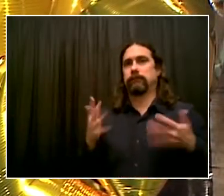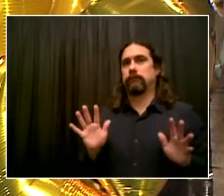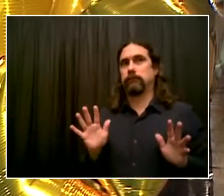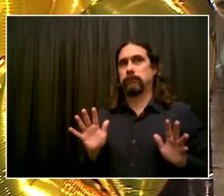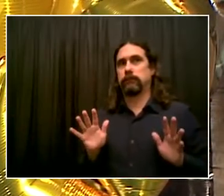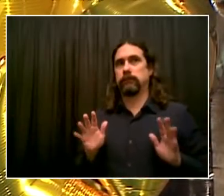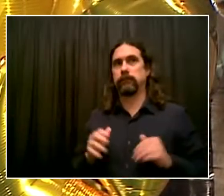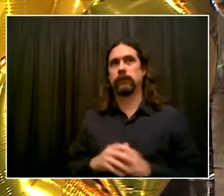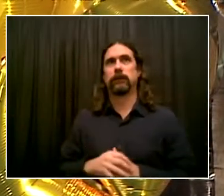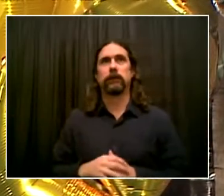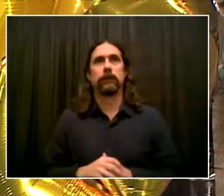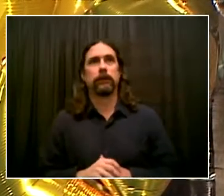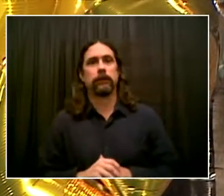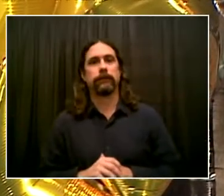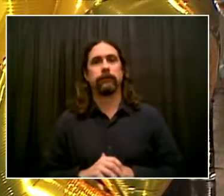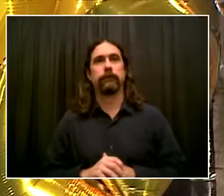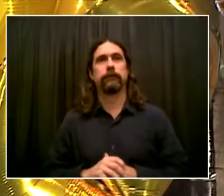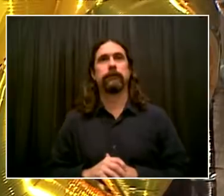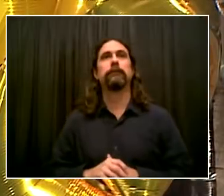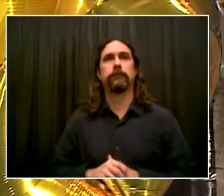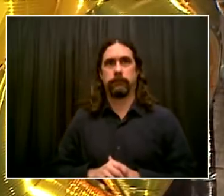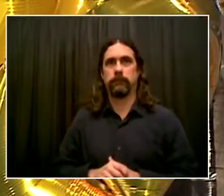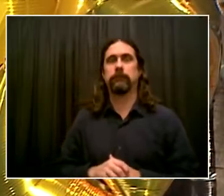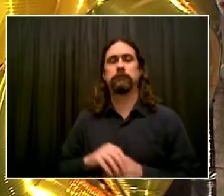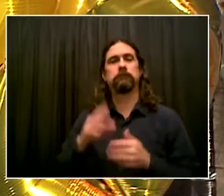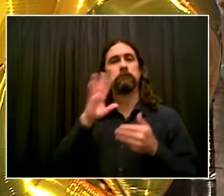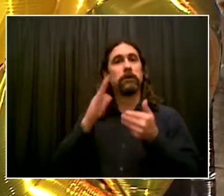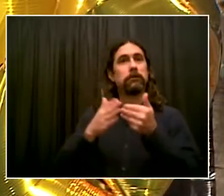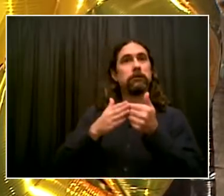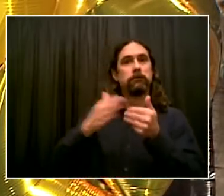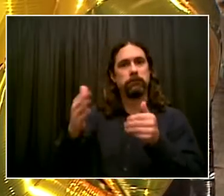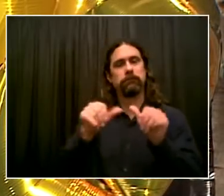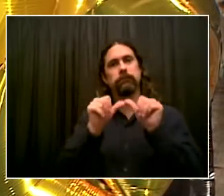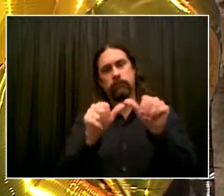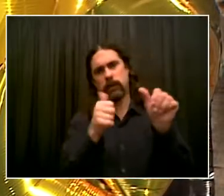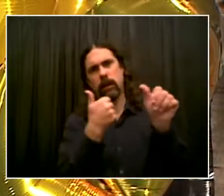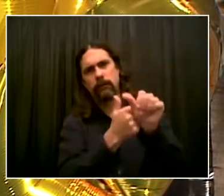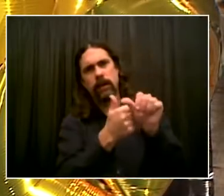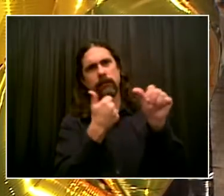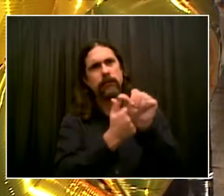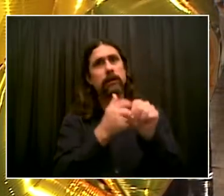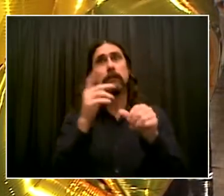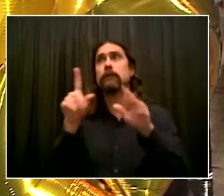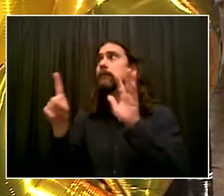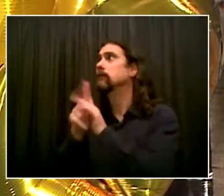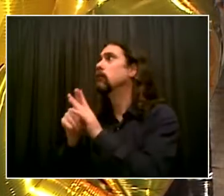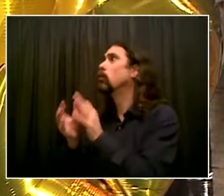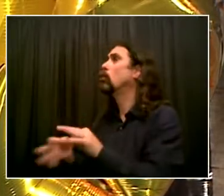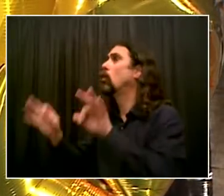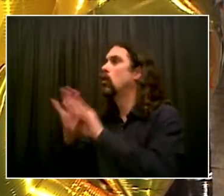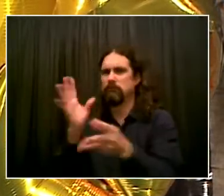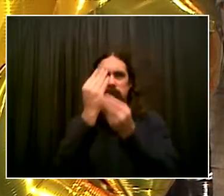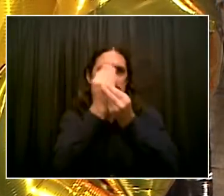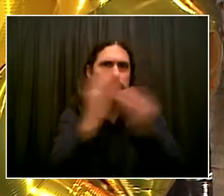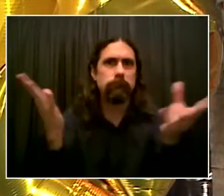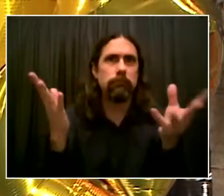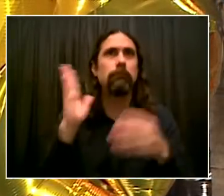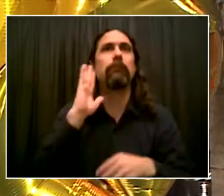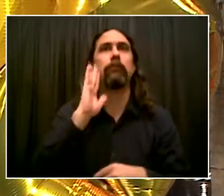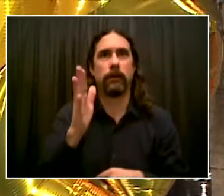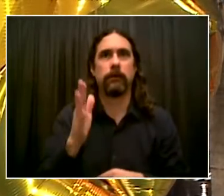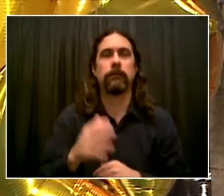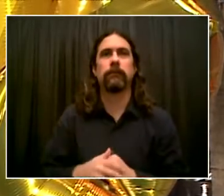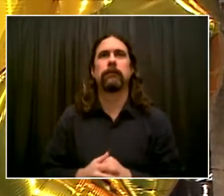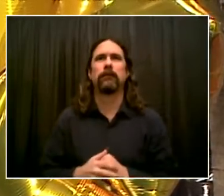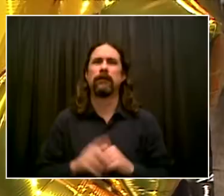But right now, we have a lot to do to finish strong and a lot to make sure that starting on January 1st, the